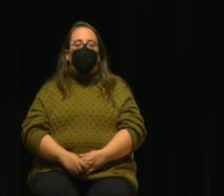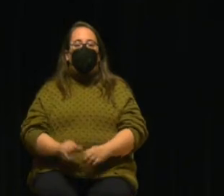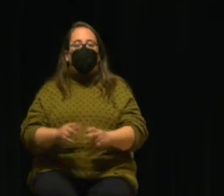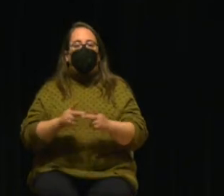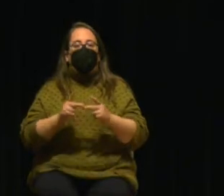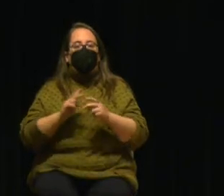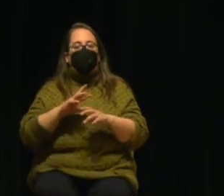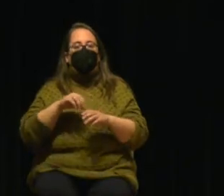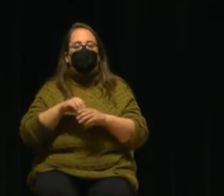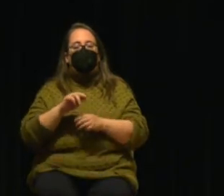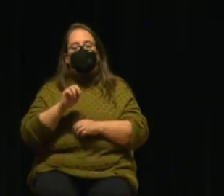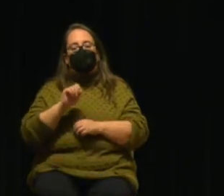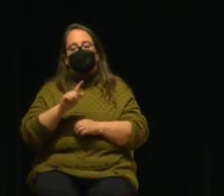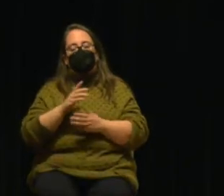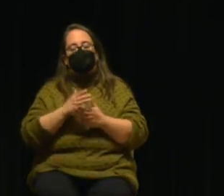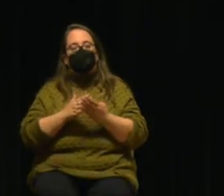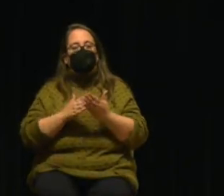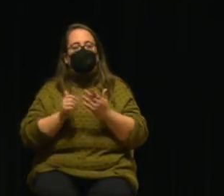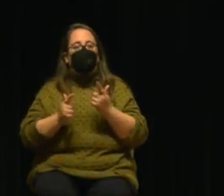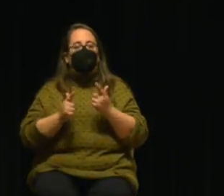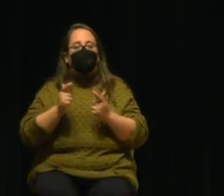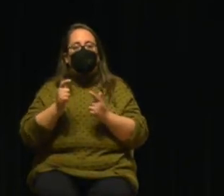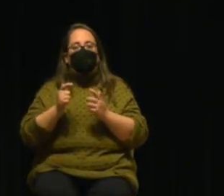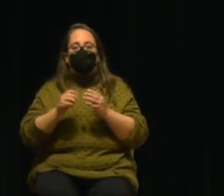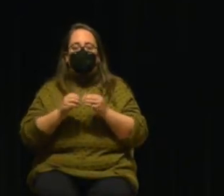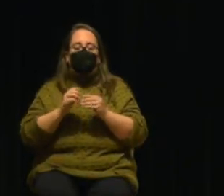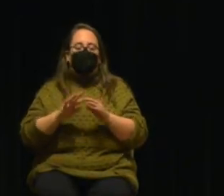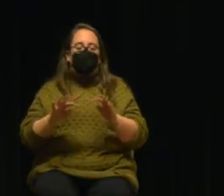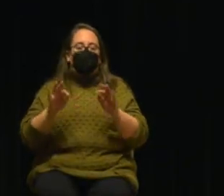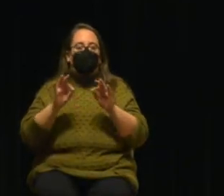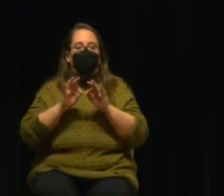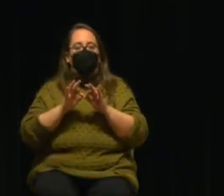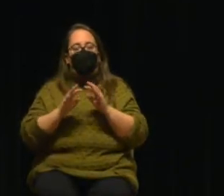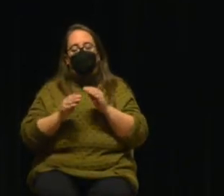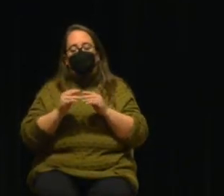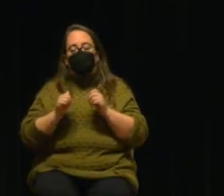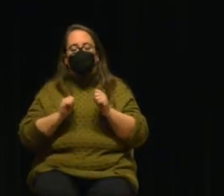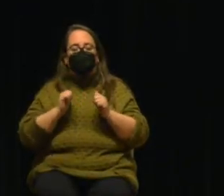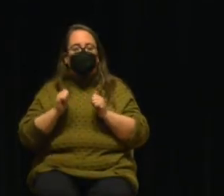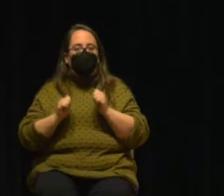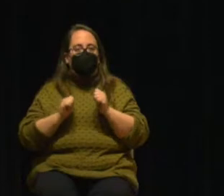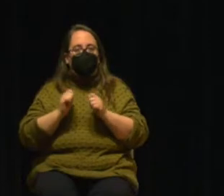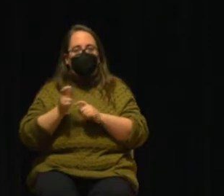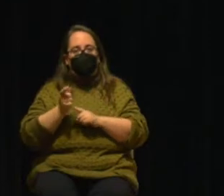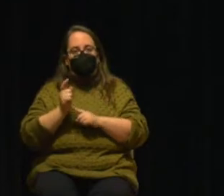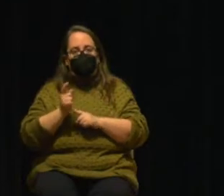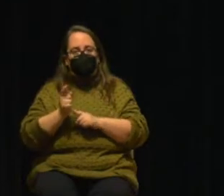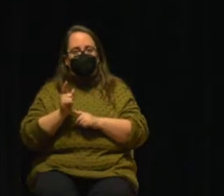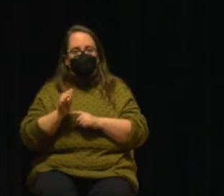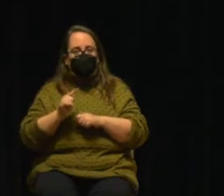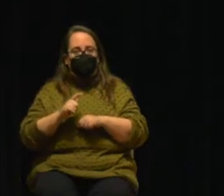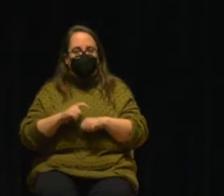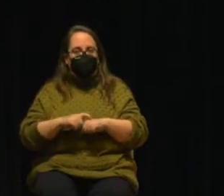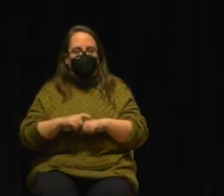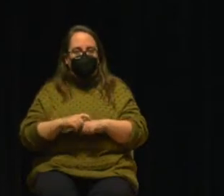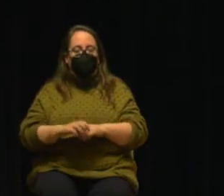involve Still in some of the biggest, most consequential, most dramatic moments of this era.